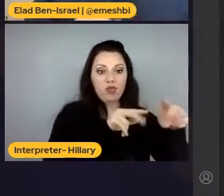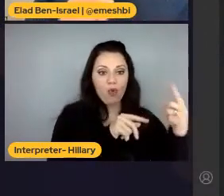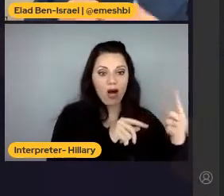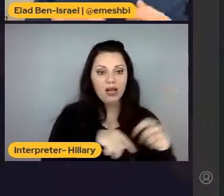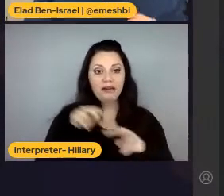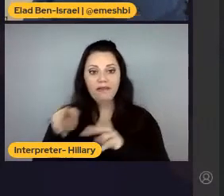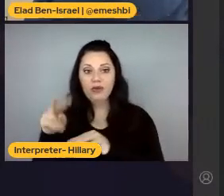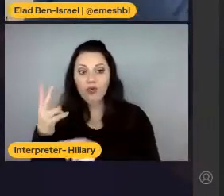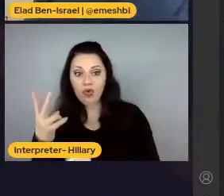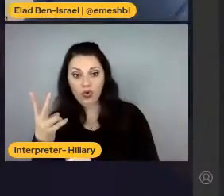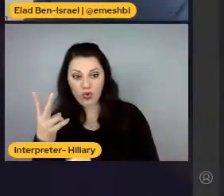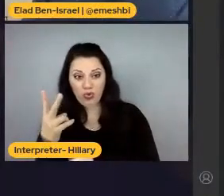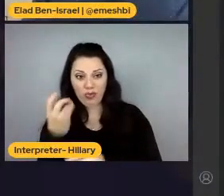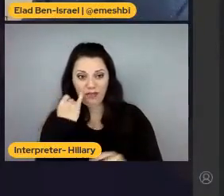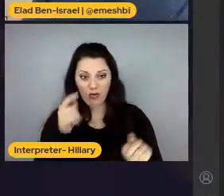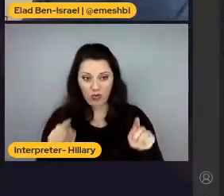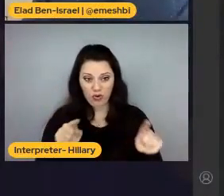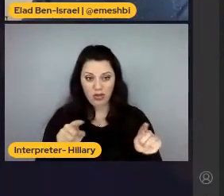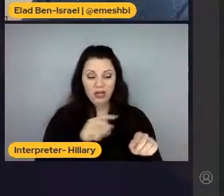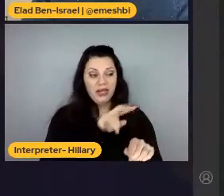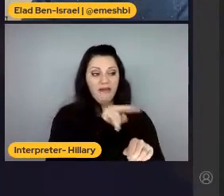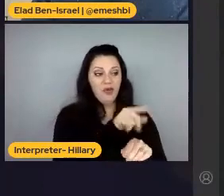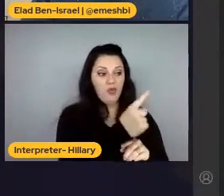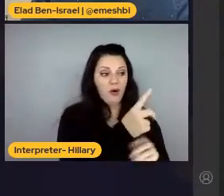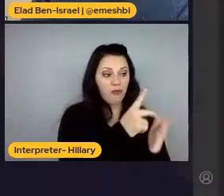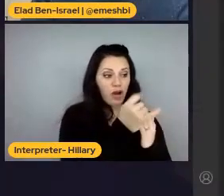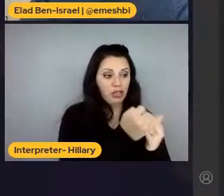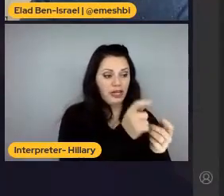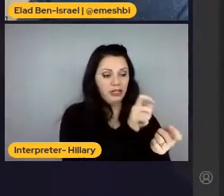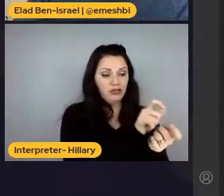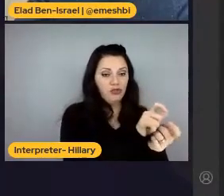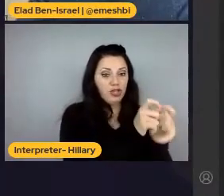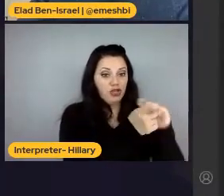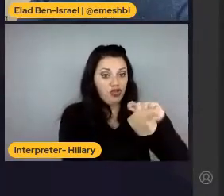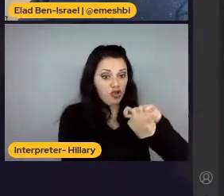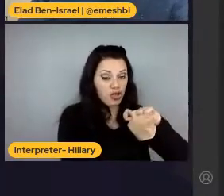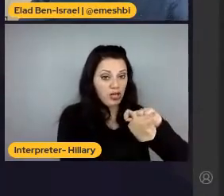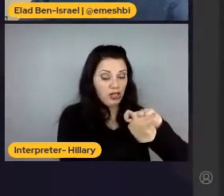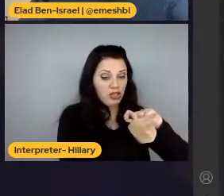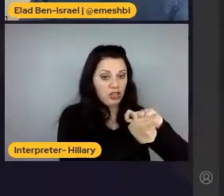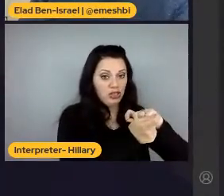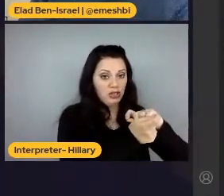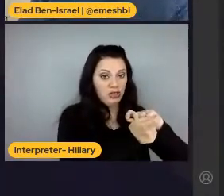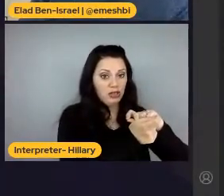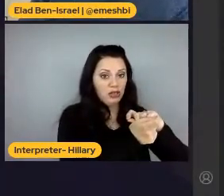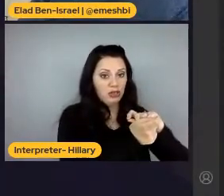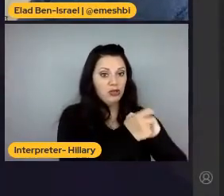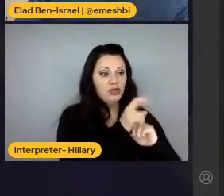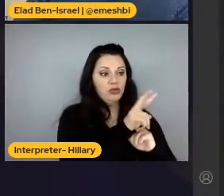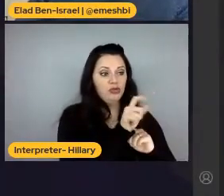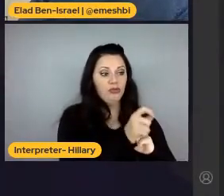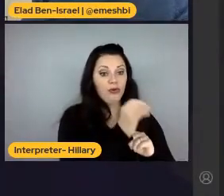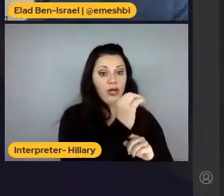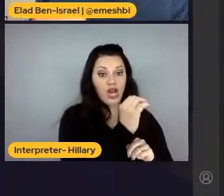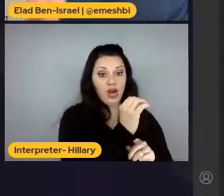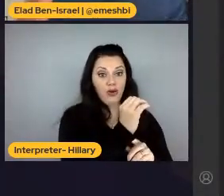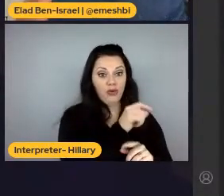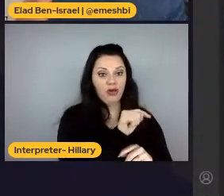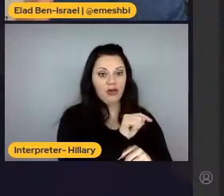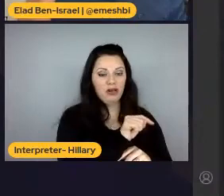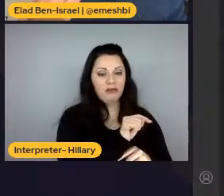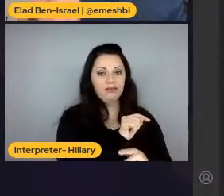you will actually take your V1 project and change it to a 2.0 version, is